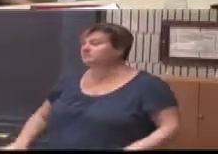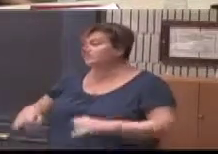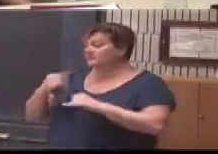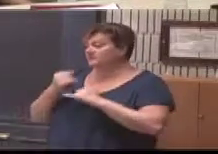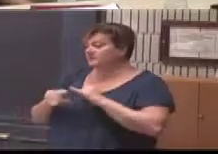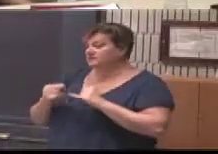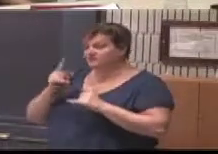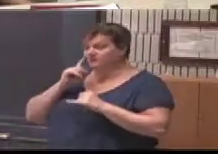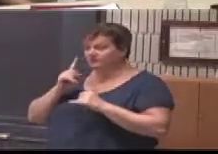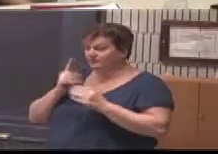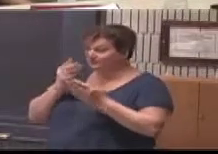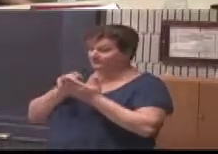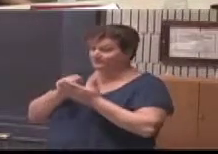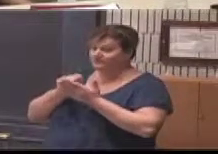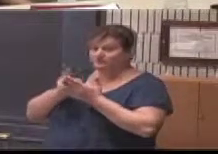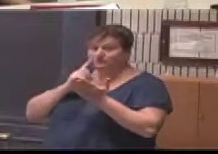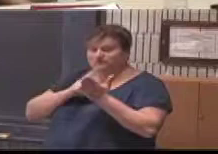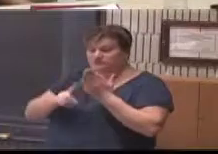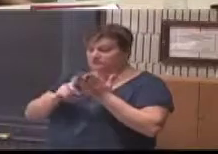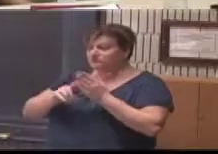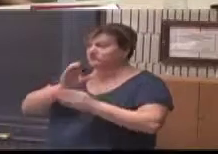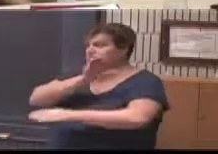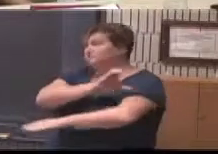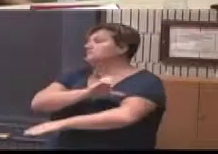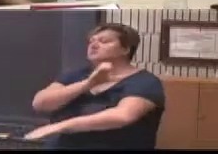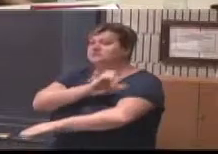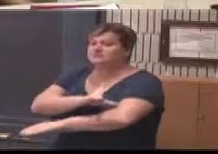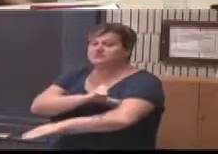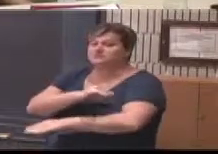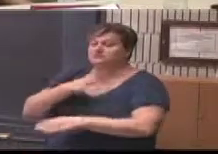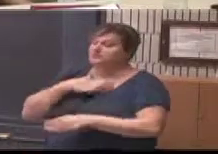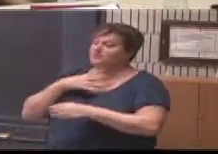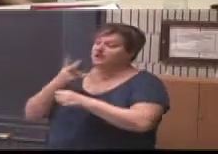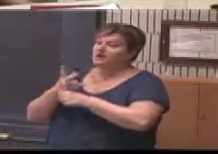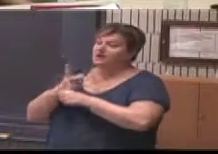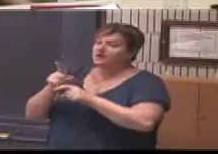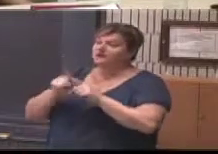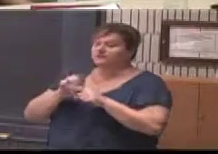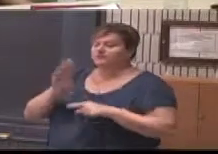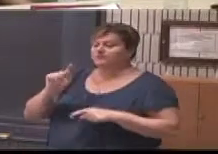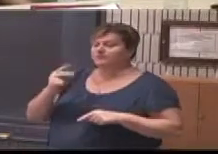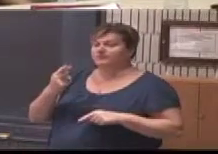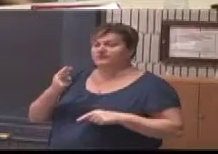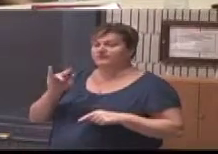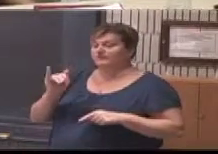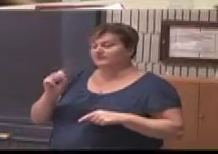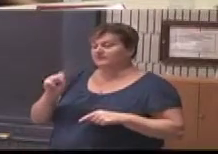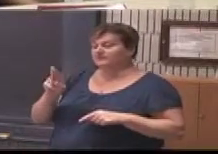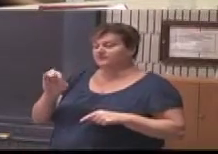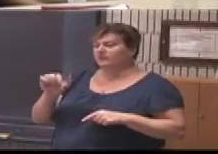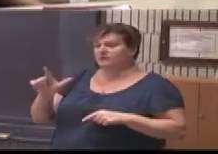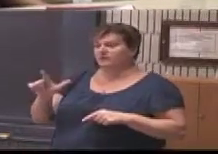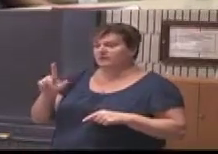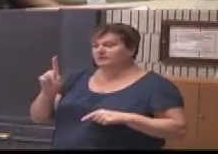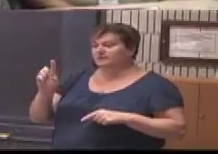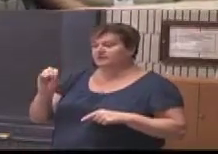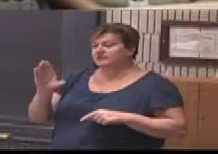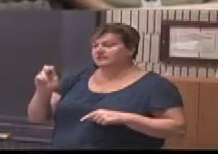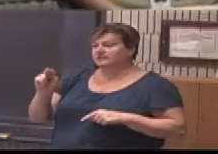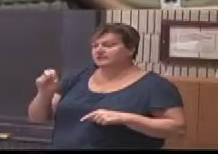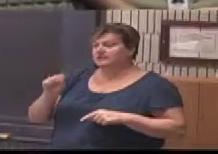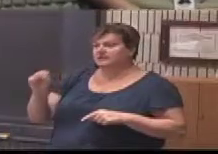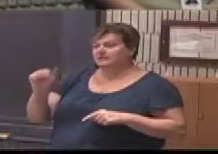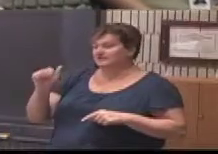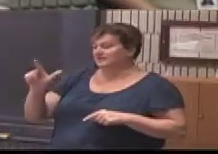funding of research and clinics. I get my care at the Beth Israel Deaconess ALS Clinic, which